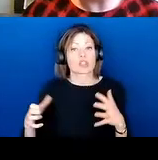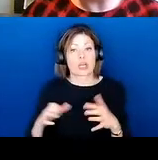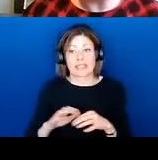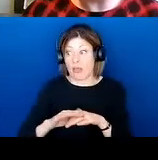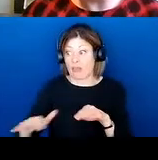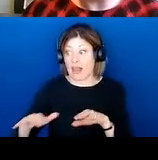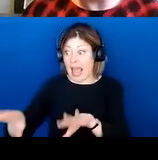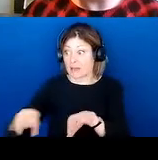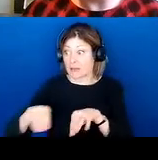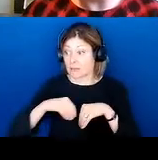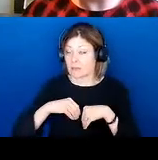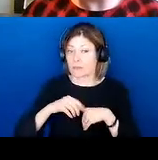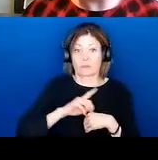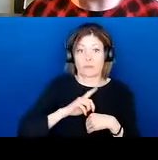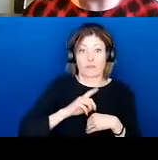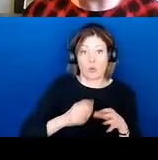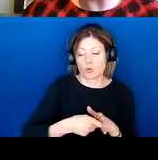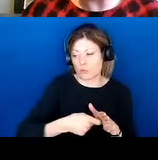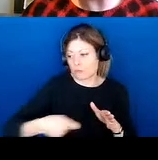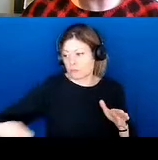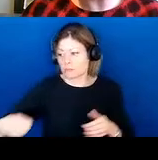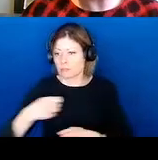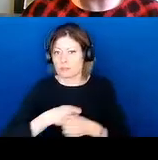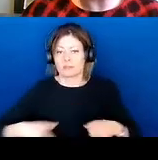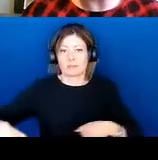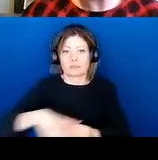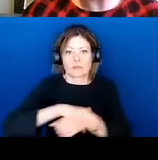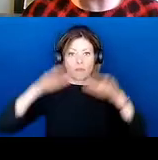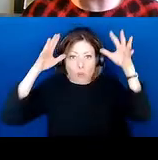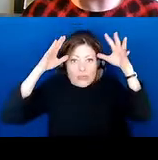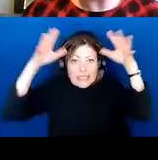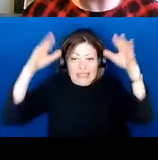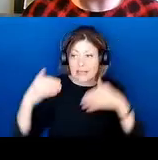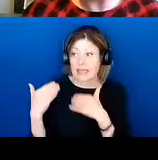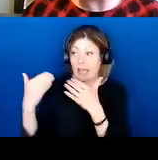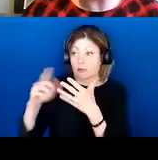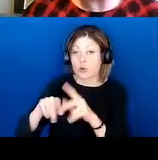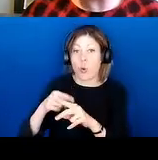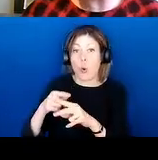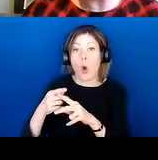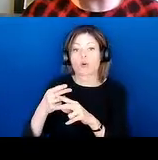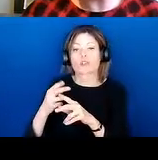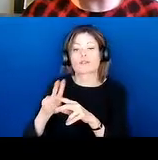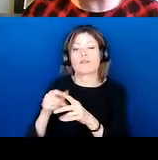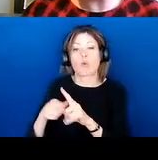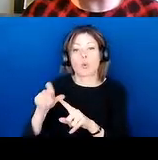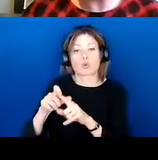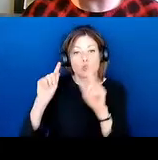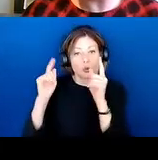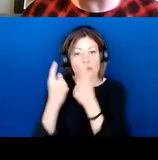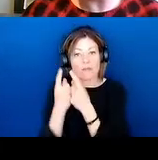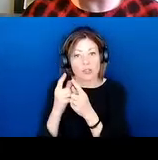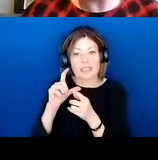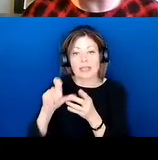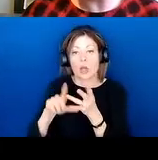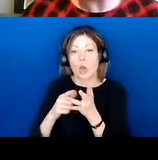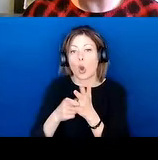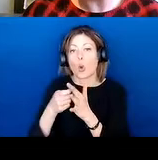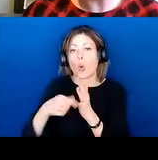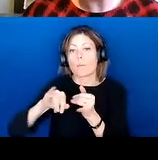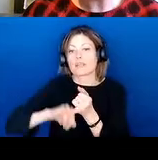park, then bequeathed it to Corpus Christi College at Oxford, which he founded in